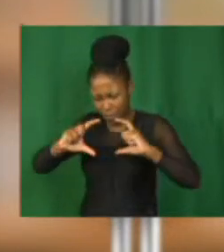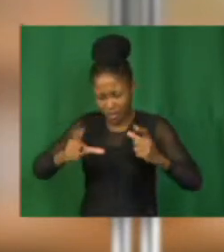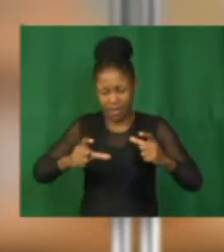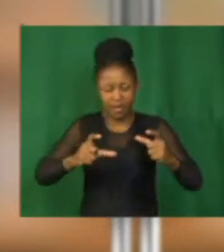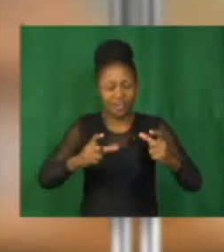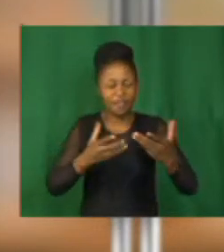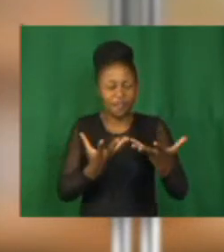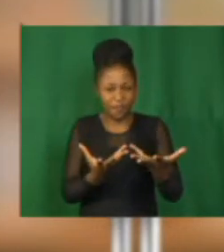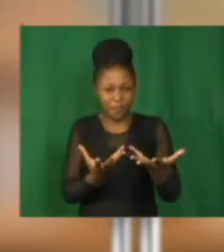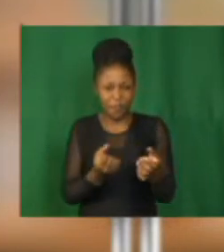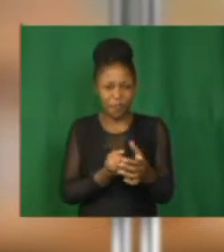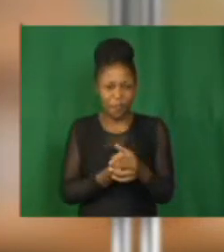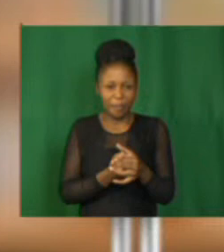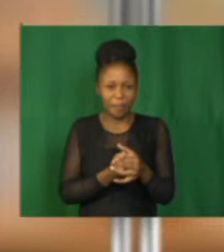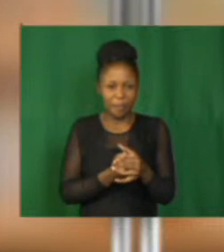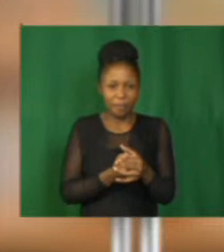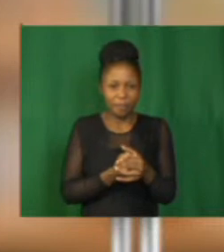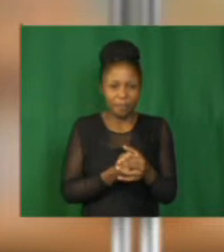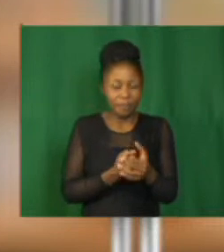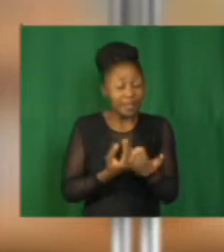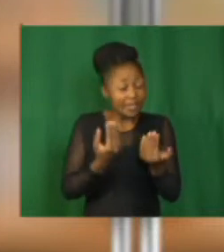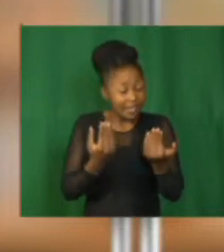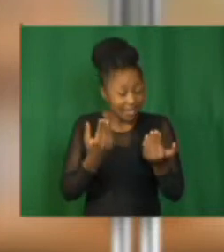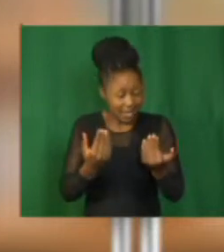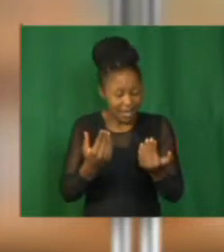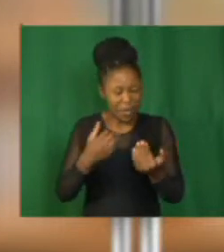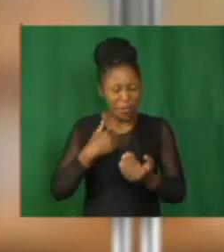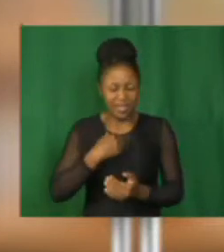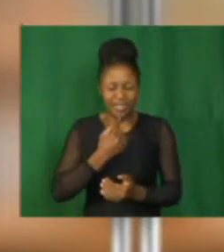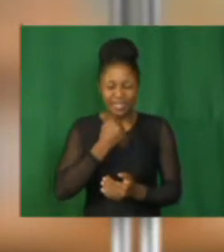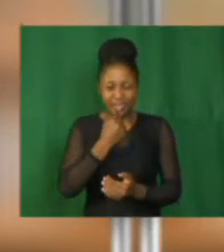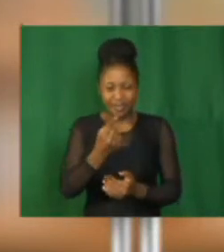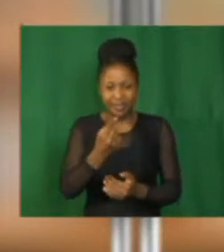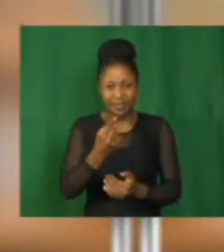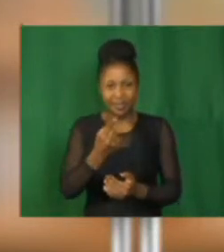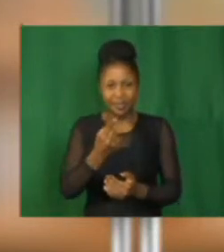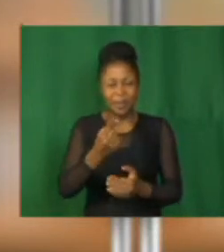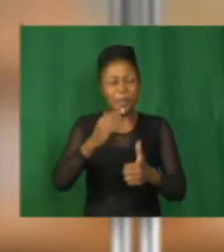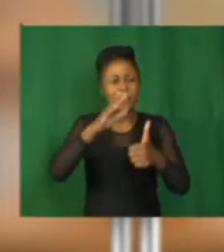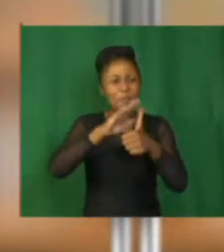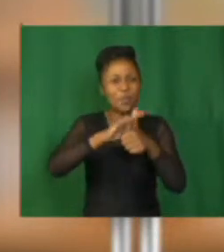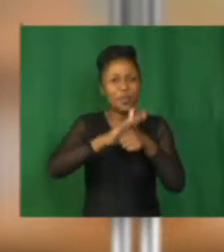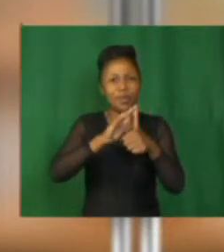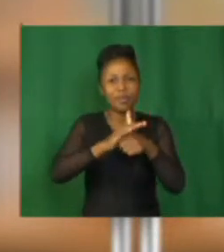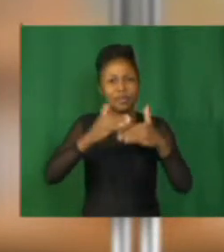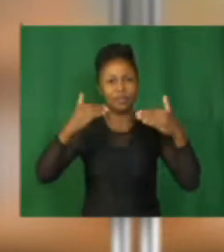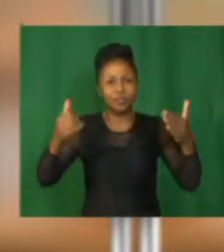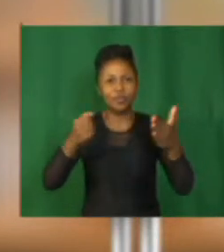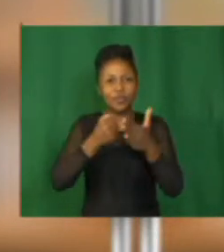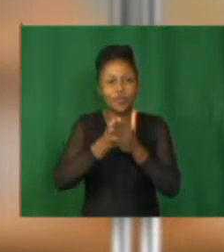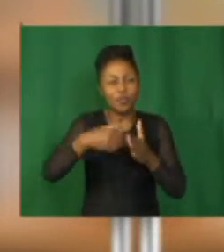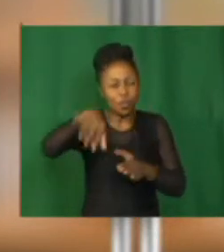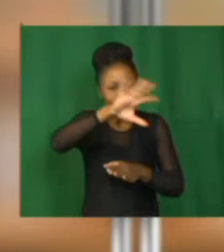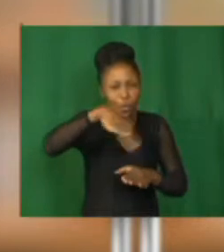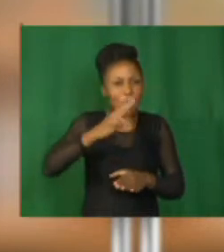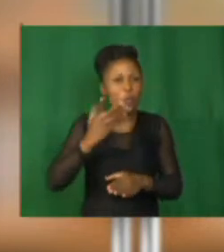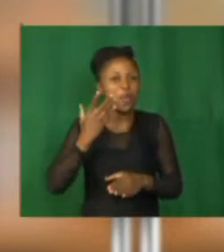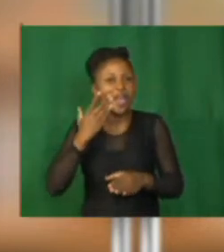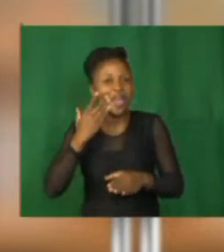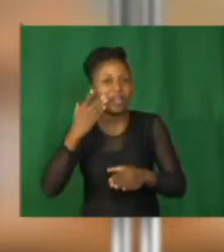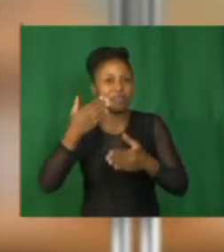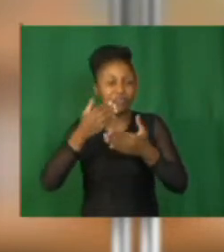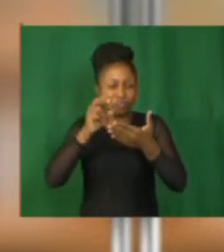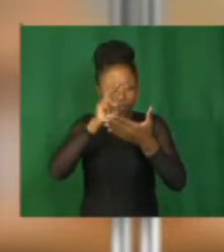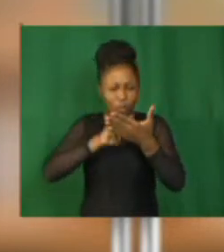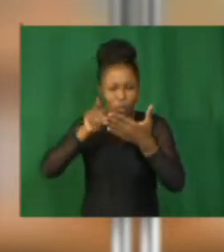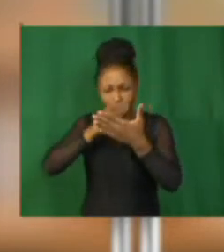Now, from what I've just already said, Lerato, it means therefore it is important that as you read a passage, make sure